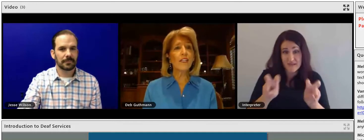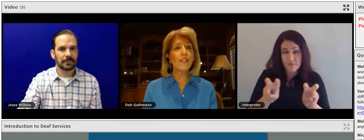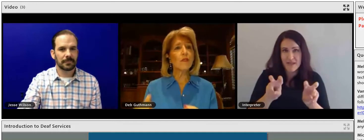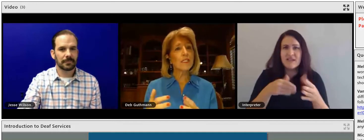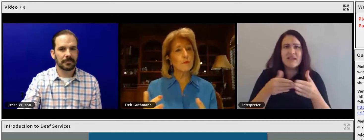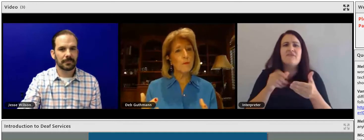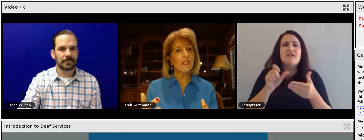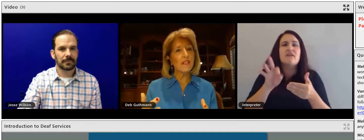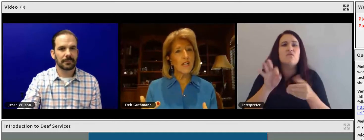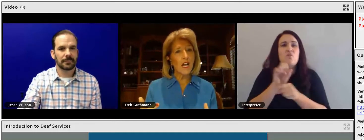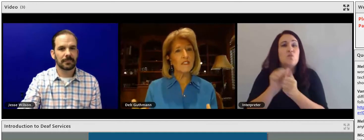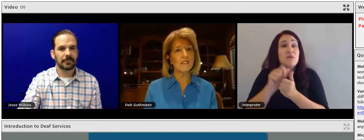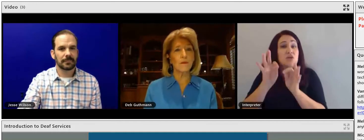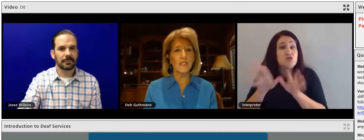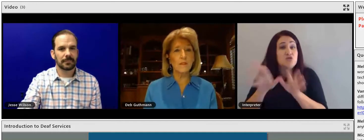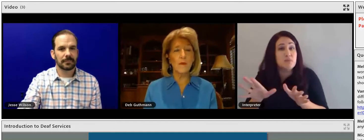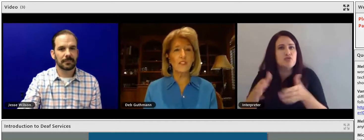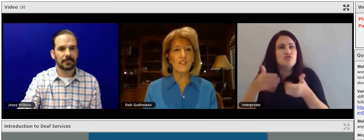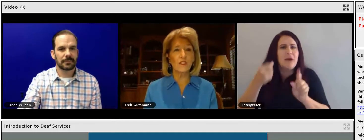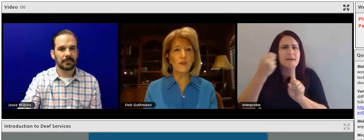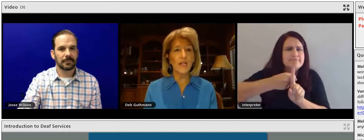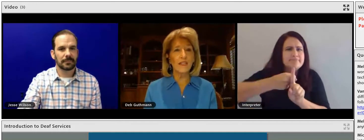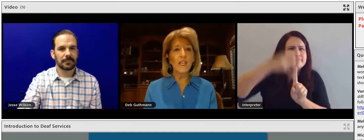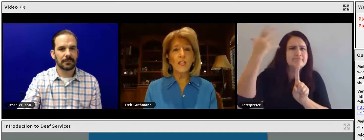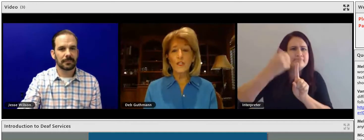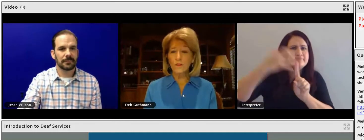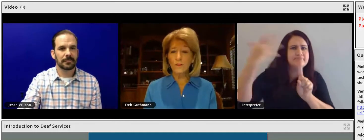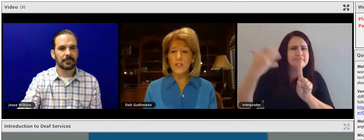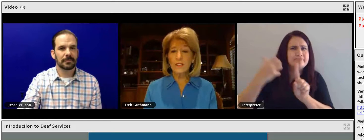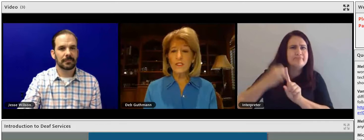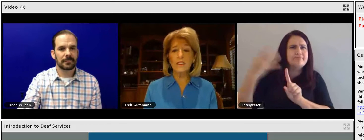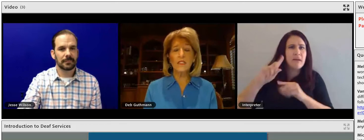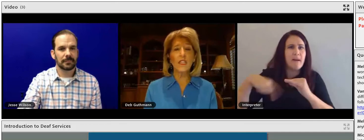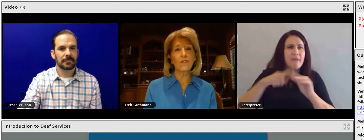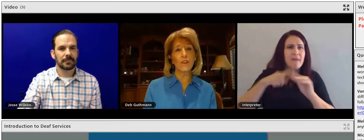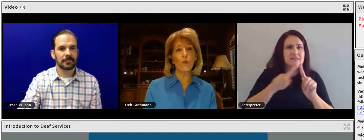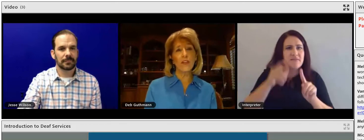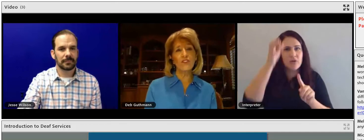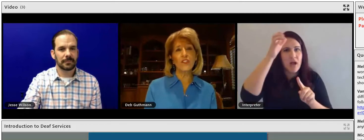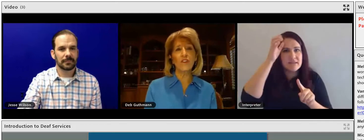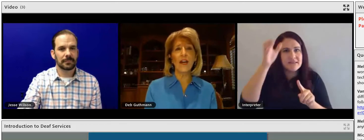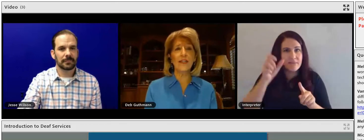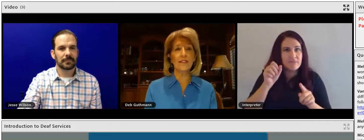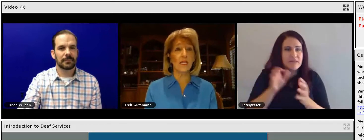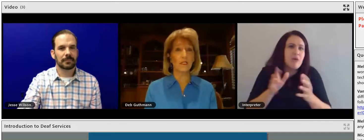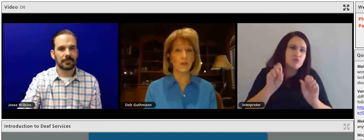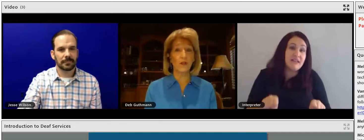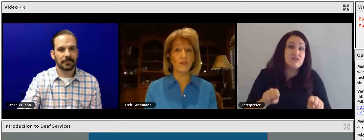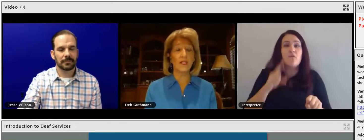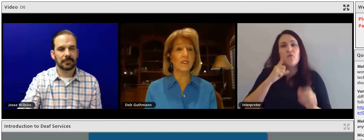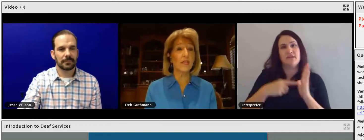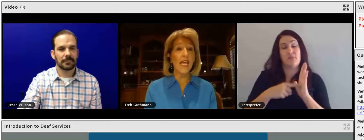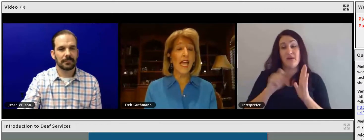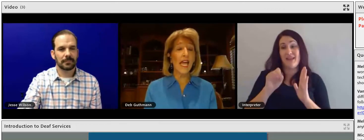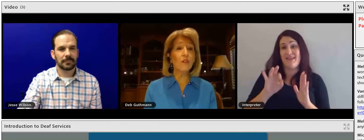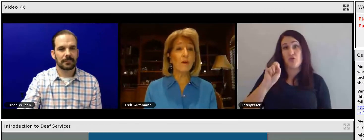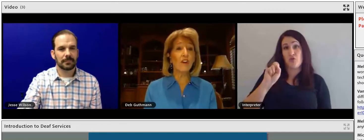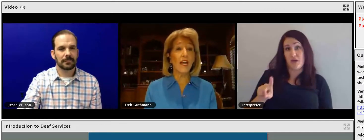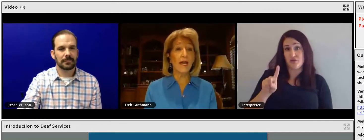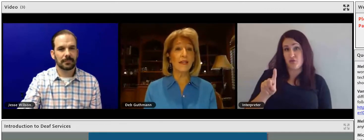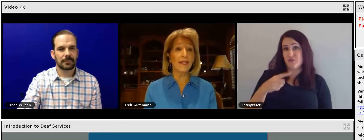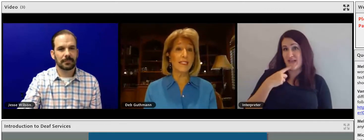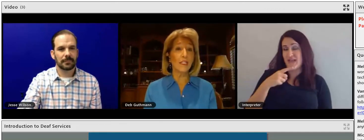an interpreter, try to expand the concepts as much as you can. So for instance, if the question you're asking to the